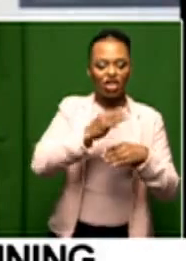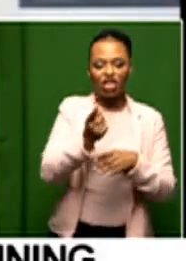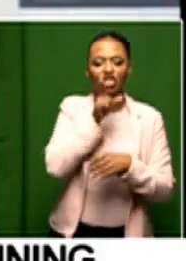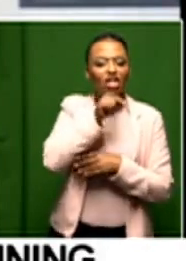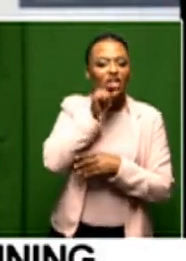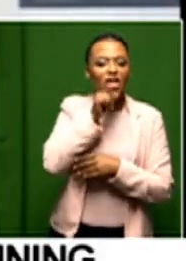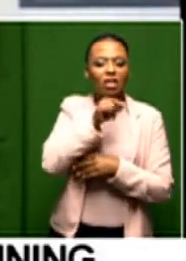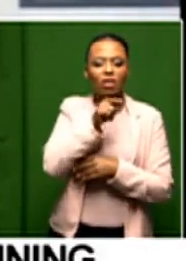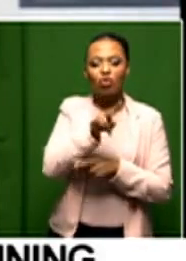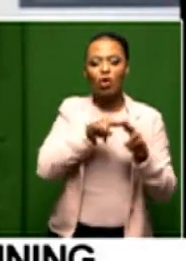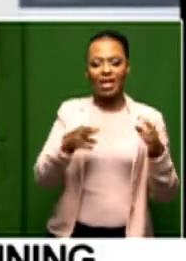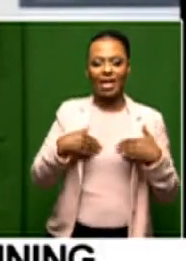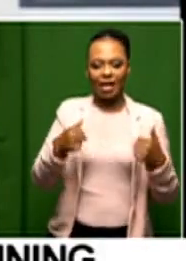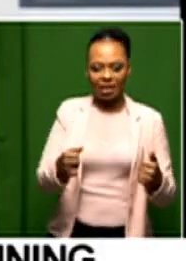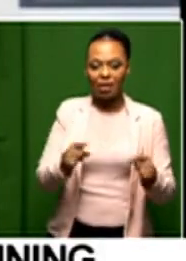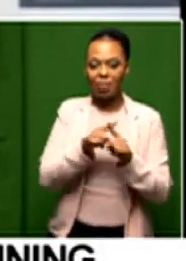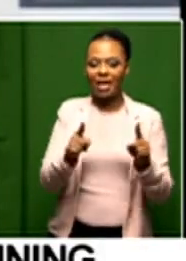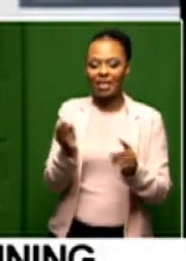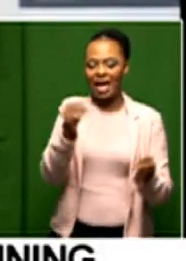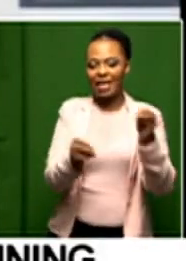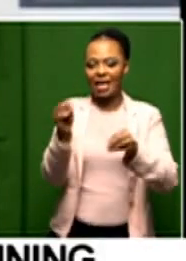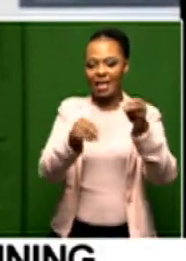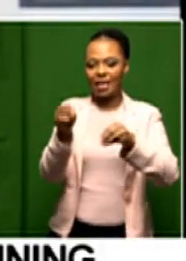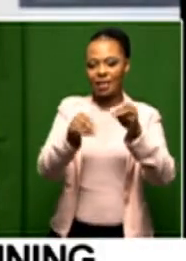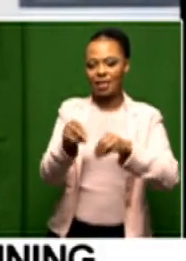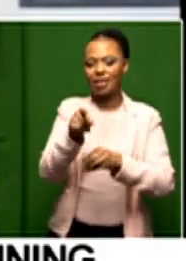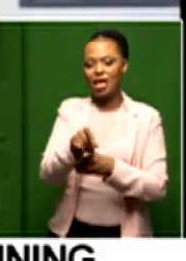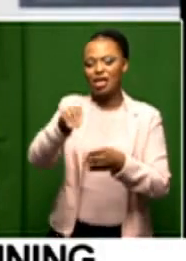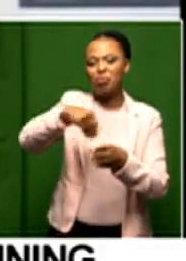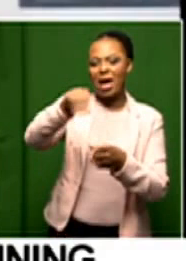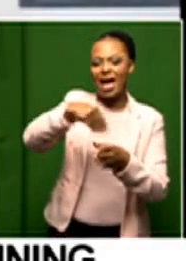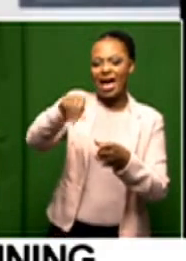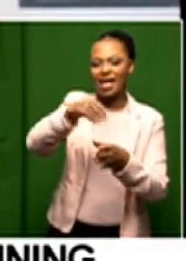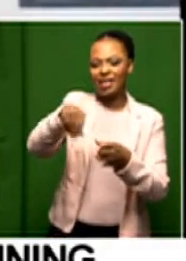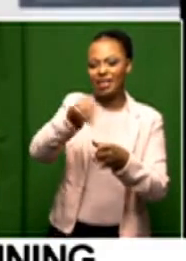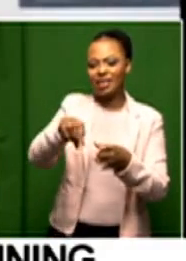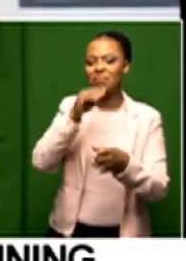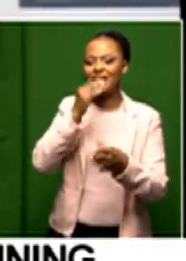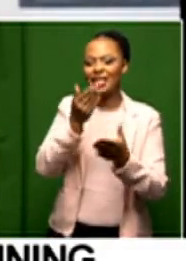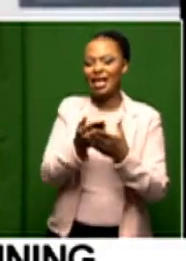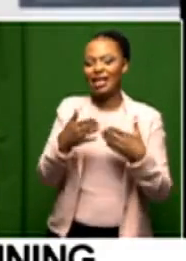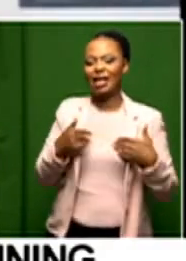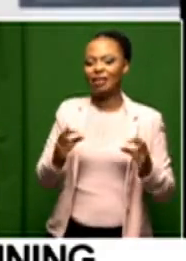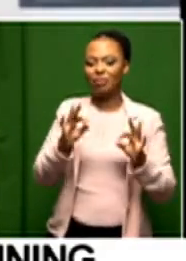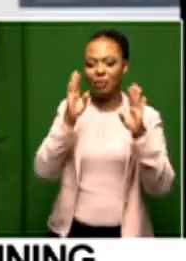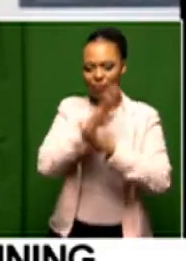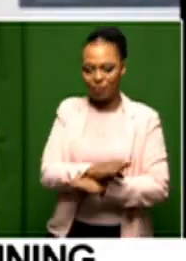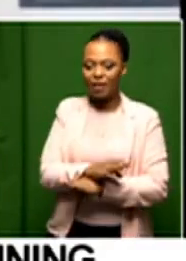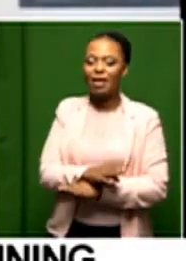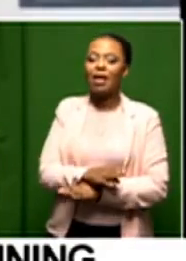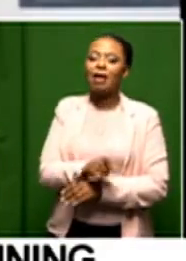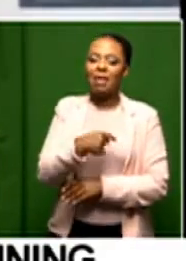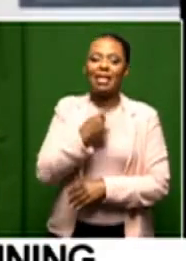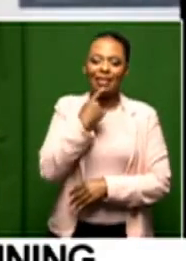but what we add to the chicken can make it less healthy. Sure. And I would say let's